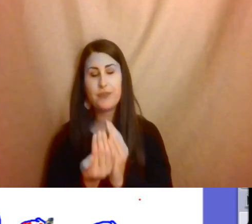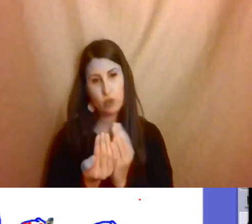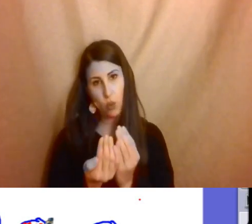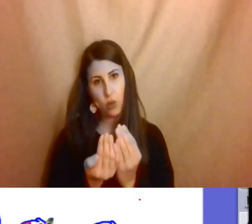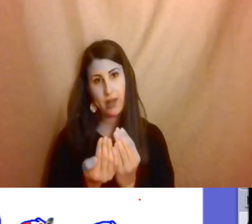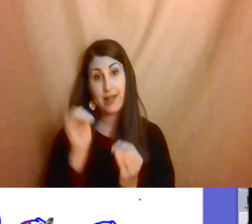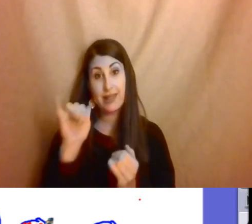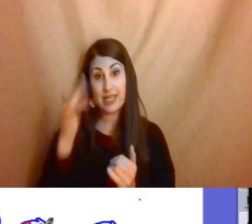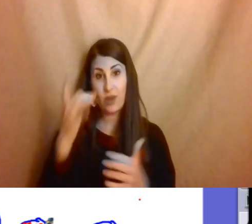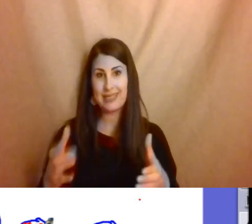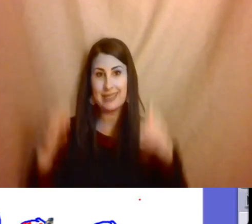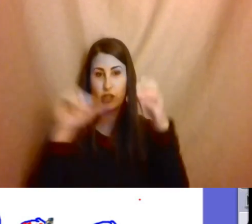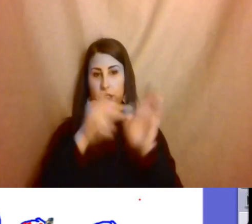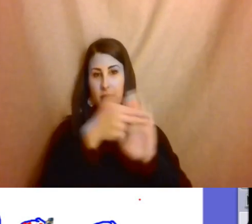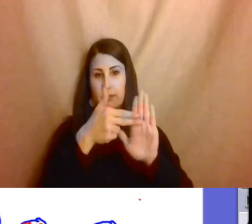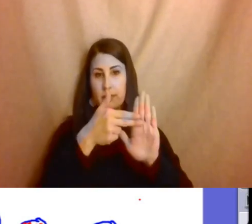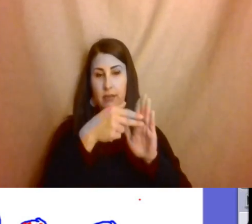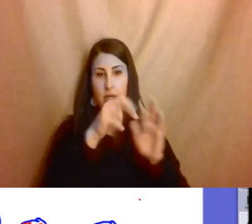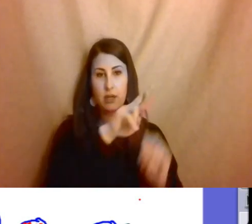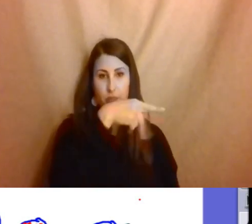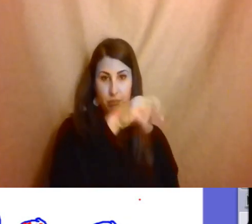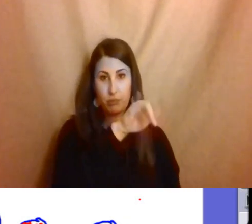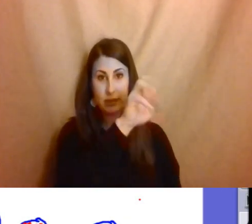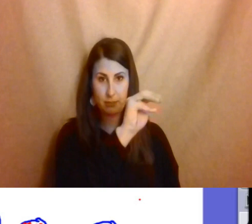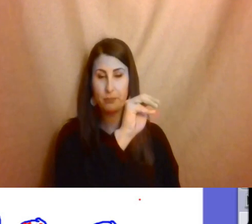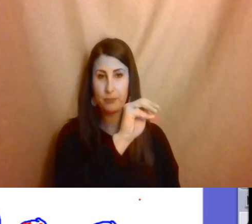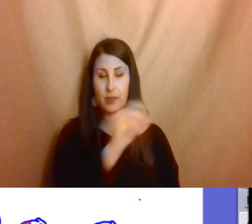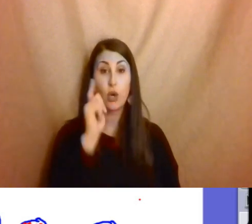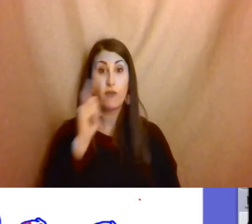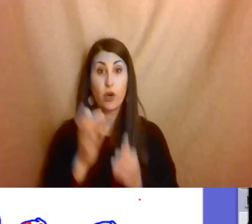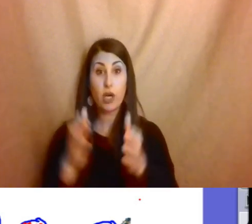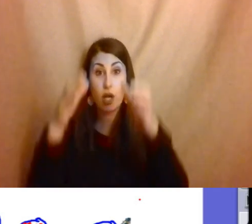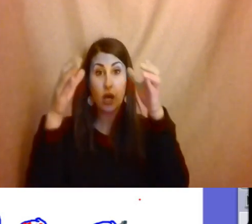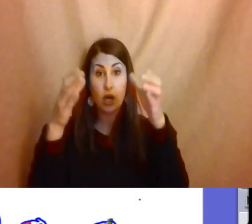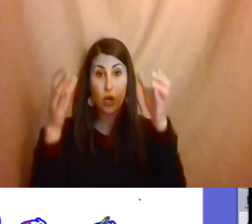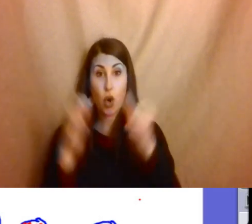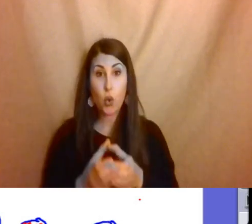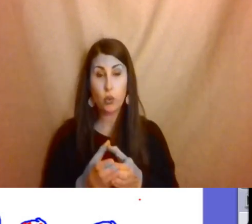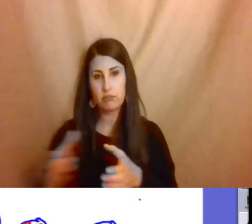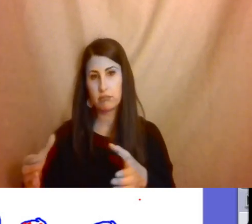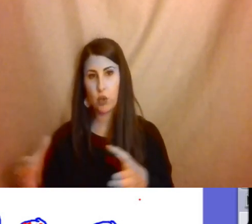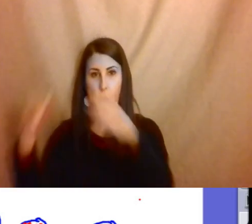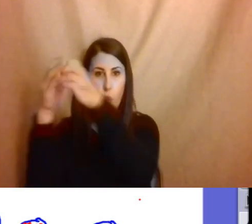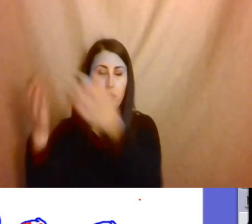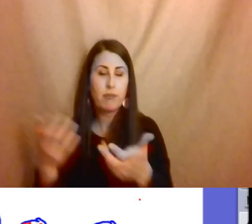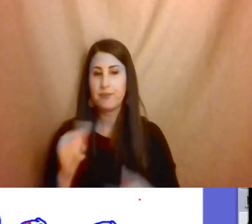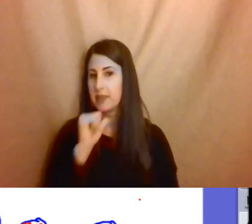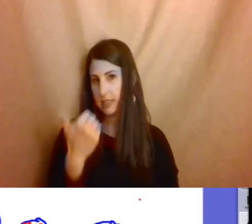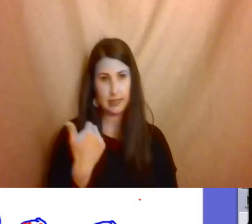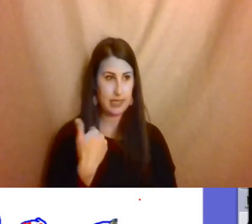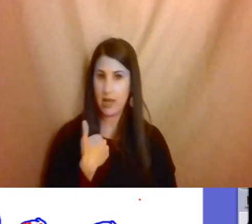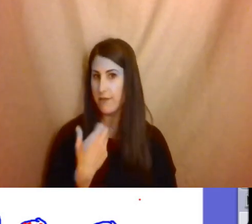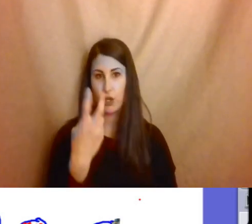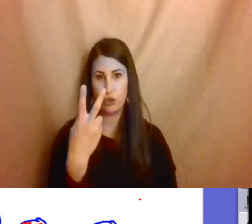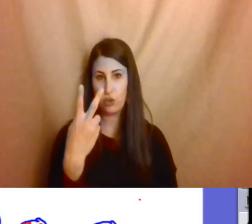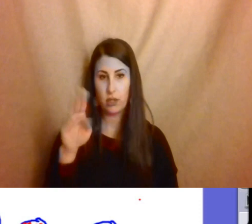is not a prism. And for a cone, right, it does not have two shapes, top